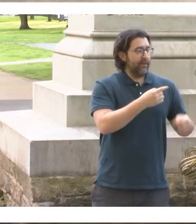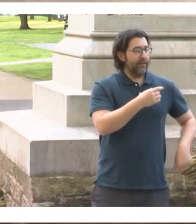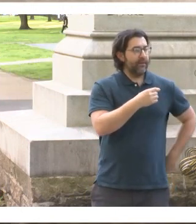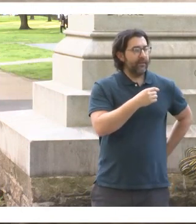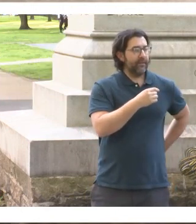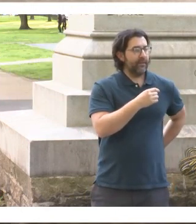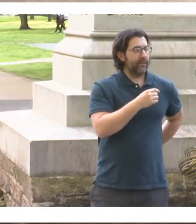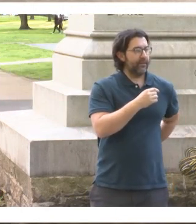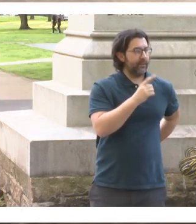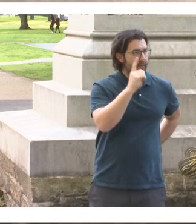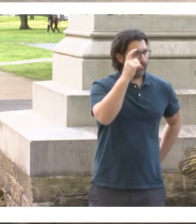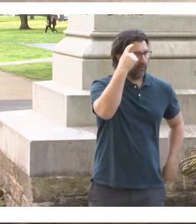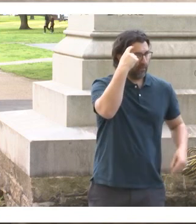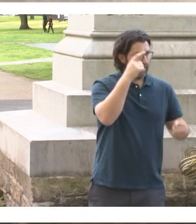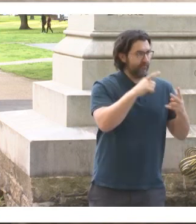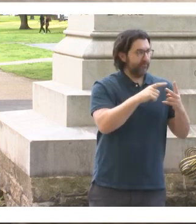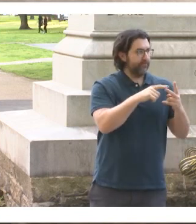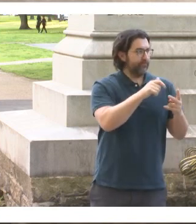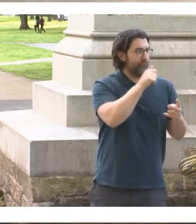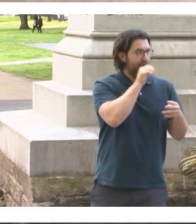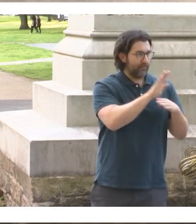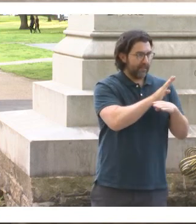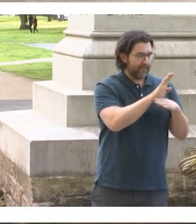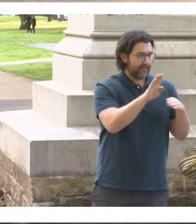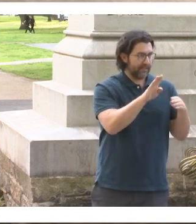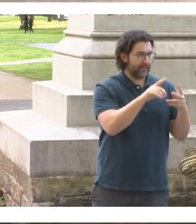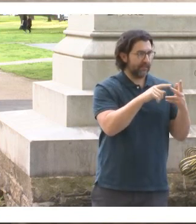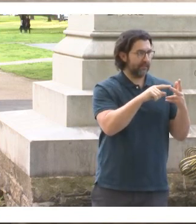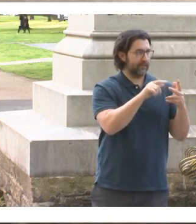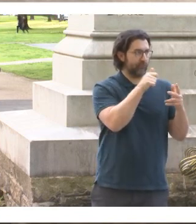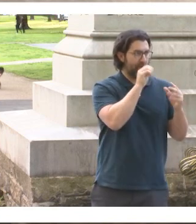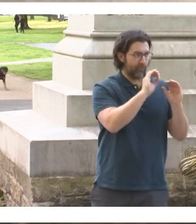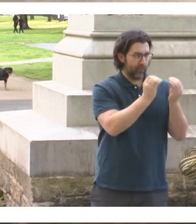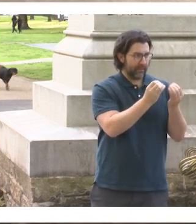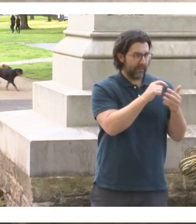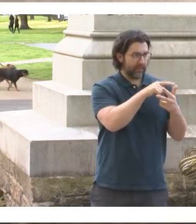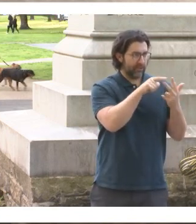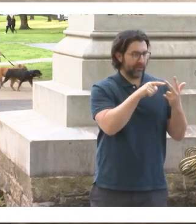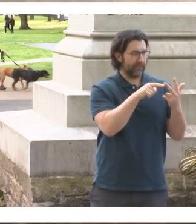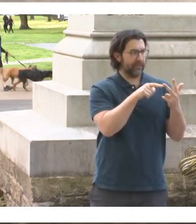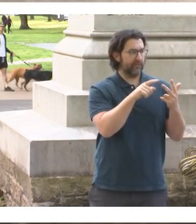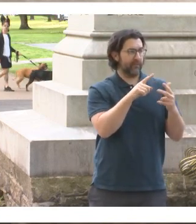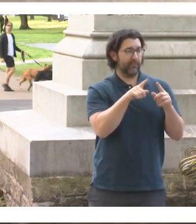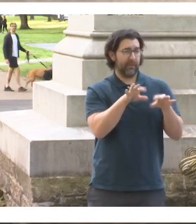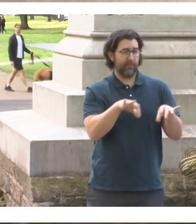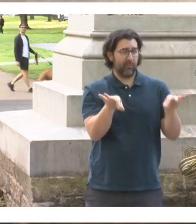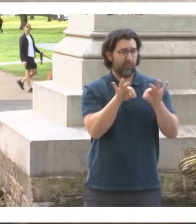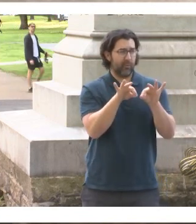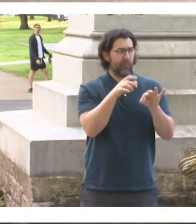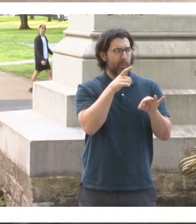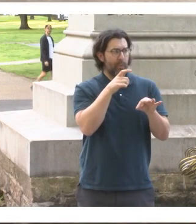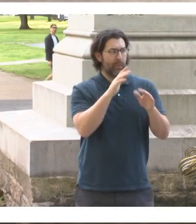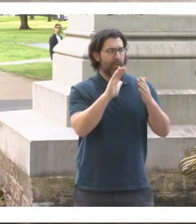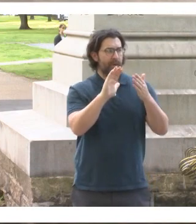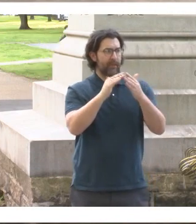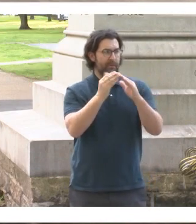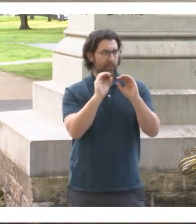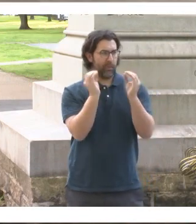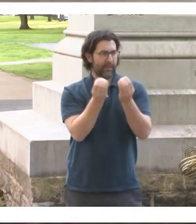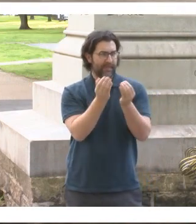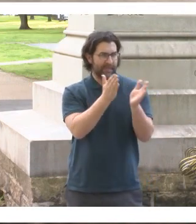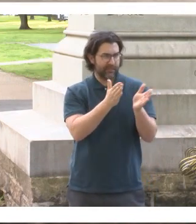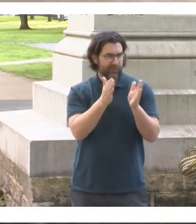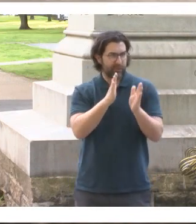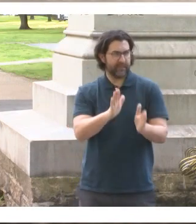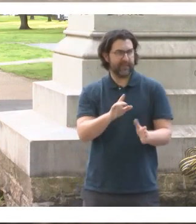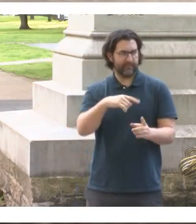the government, private organizations, but most importantly, community organizers